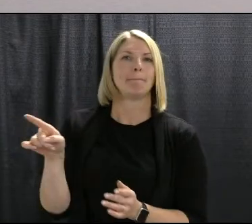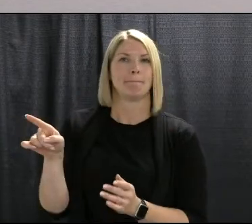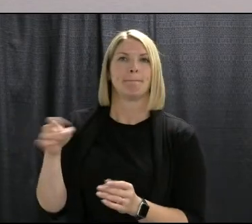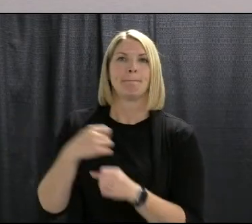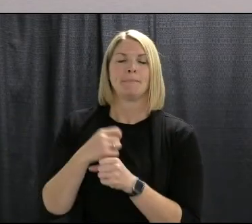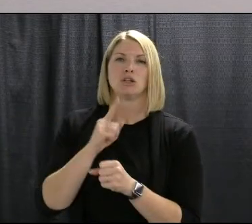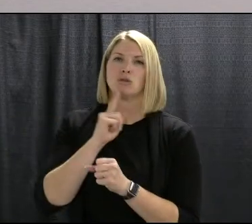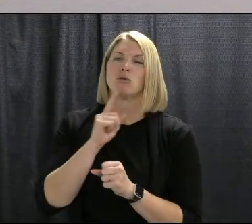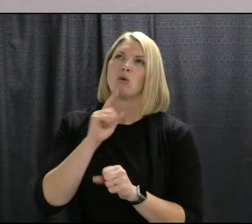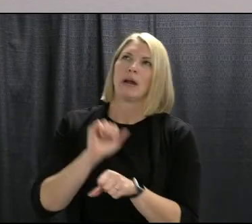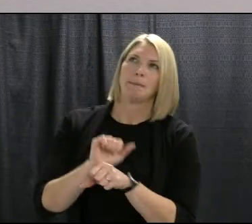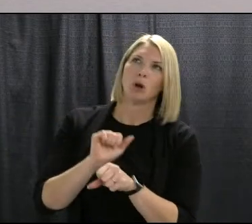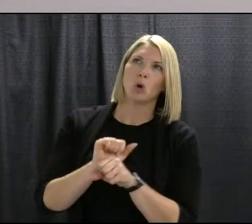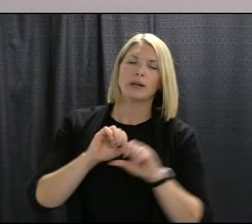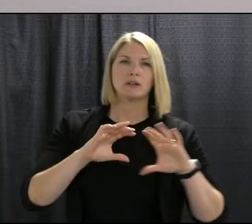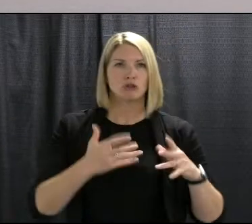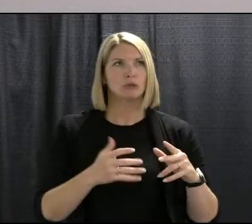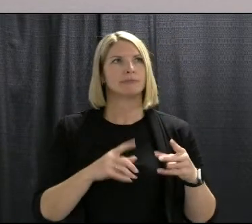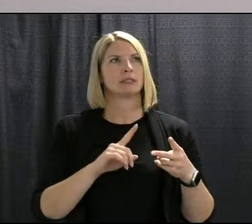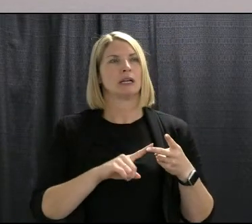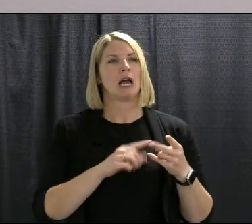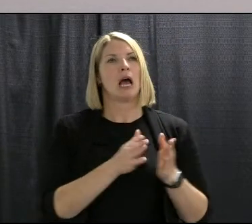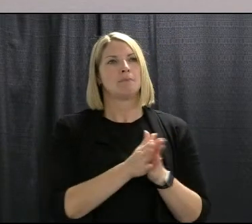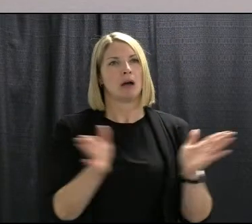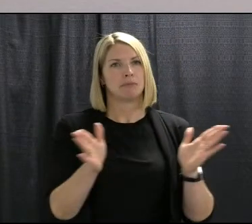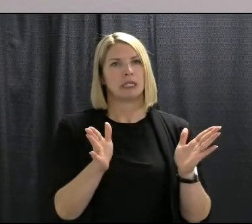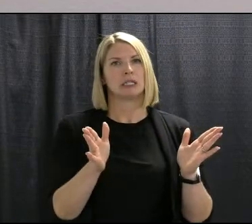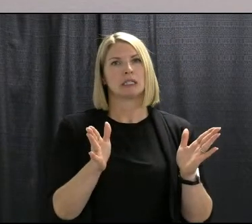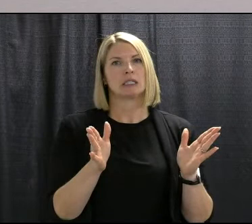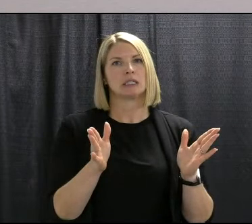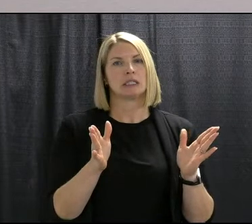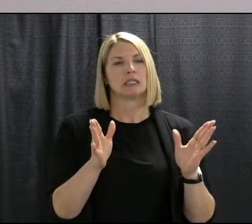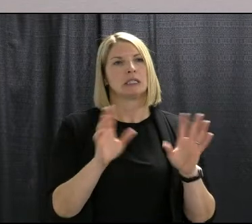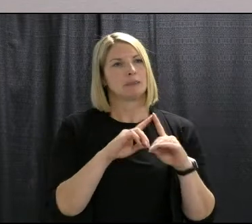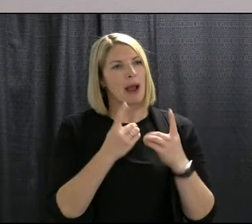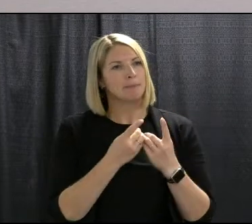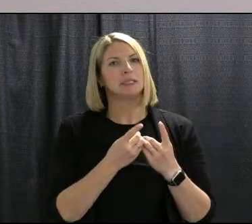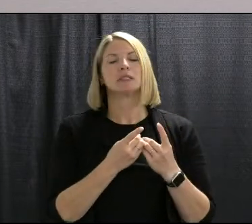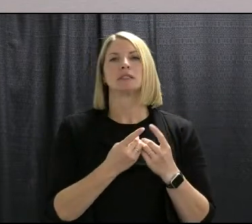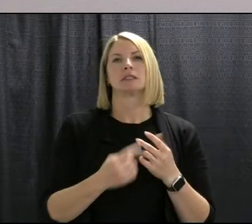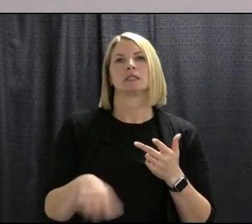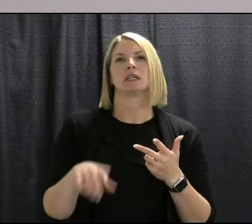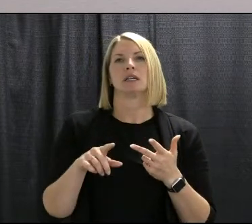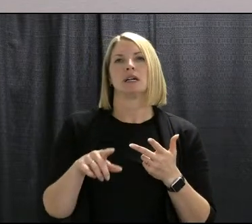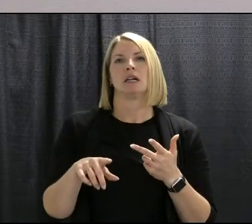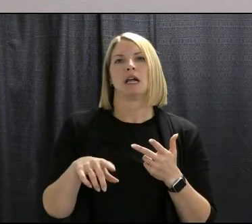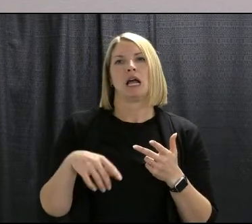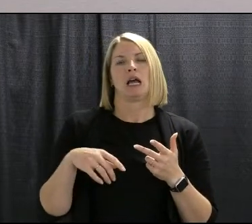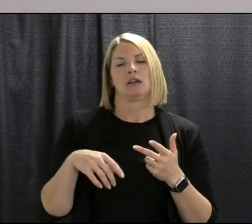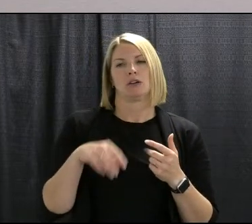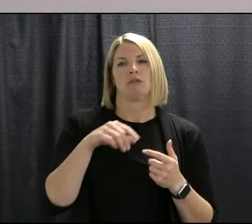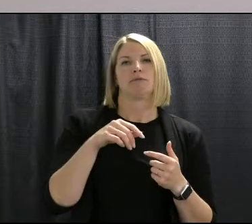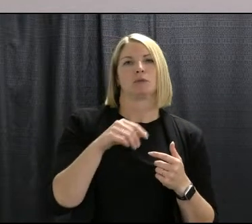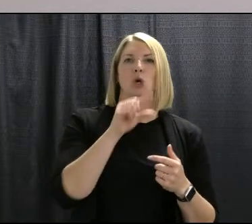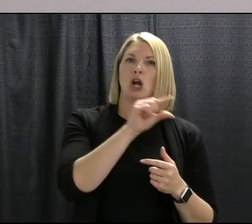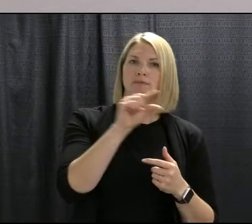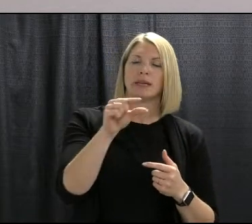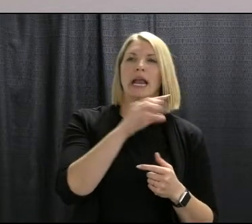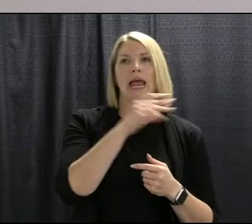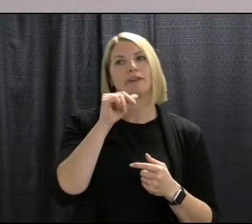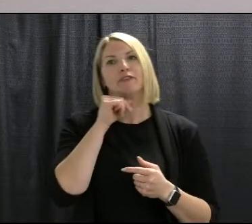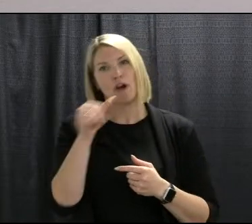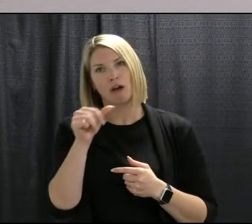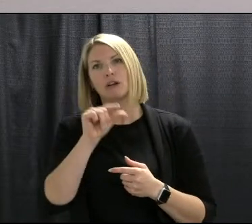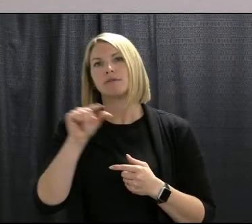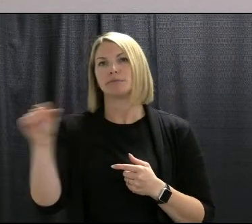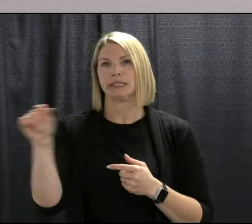obviously employers groups. There will be public sector groups for outside of core government. There's a variety